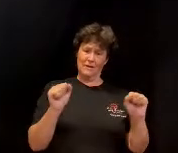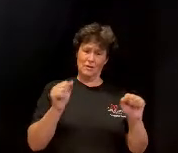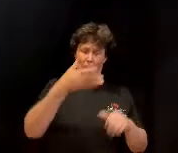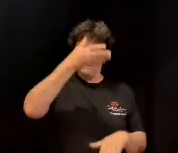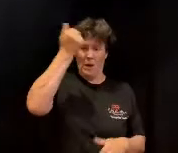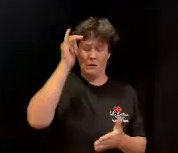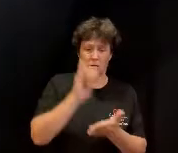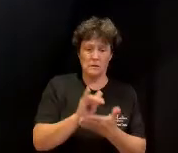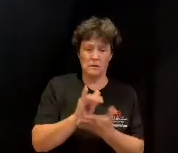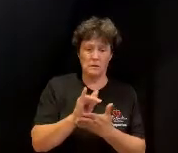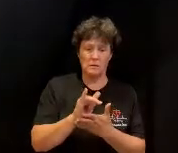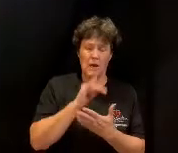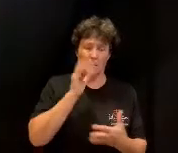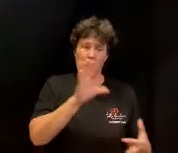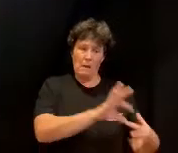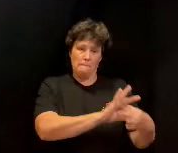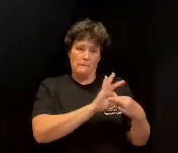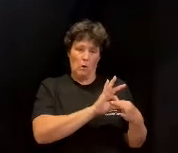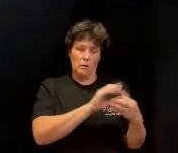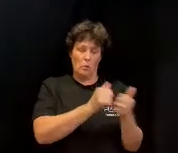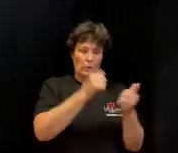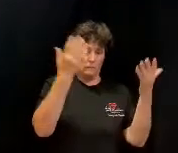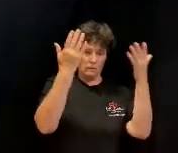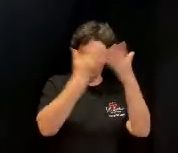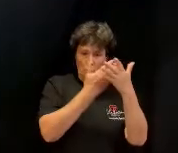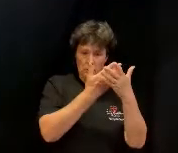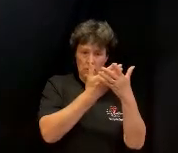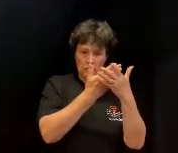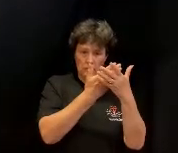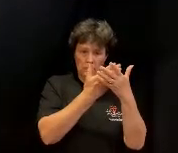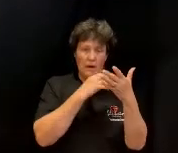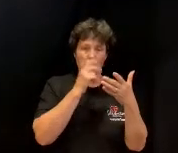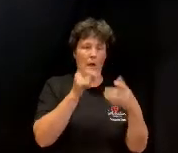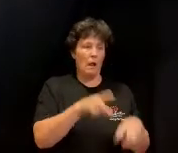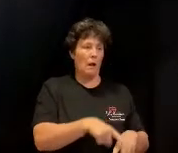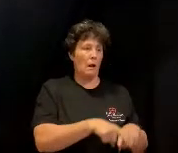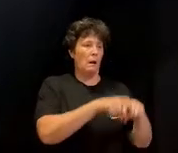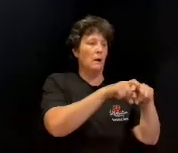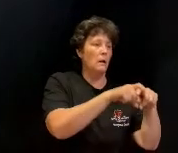I'm not partnering with darkness. I'm not hooking up with it,